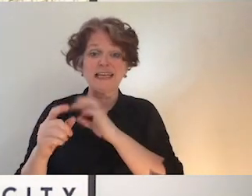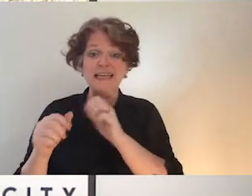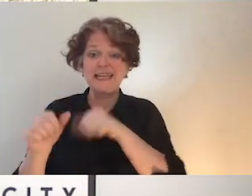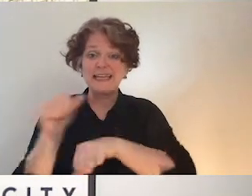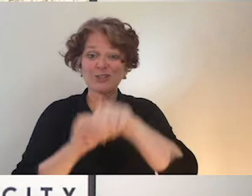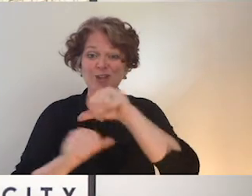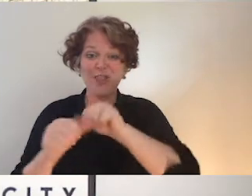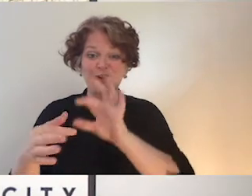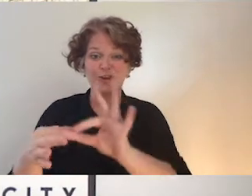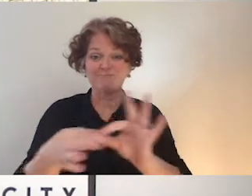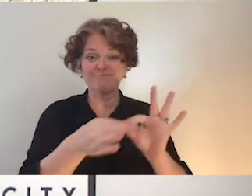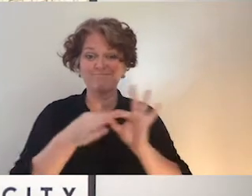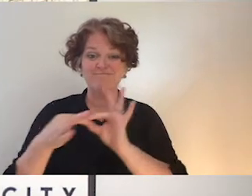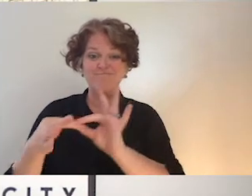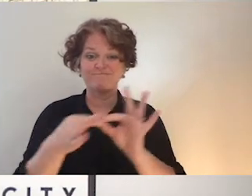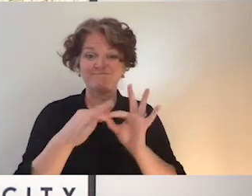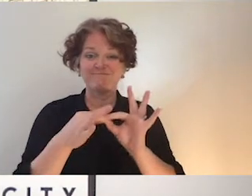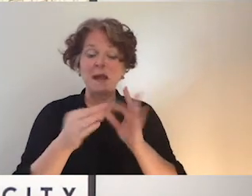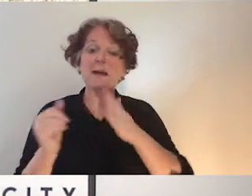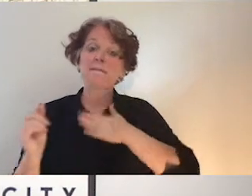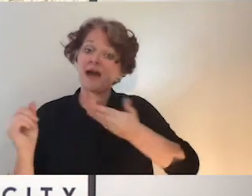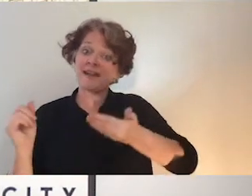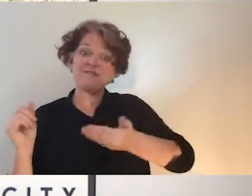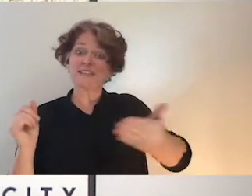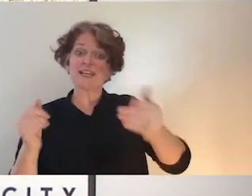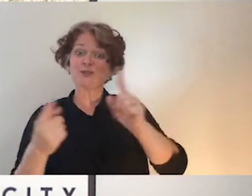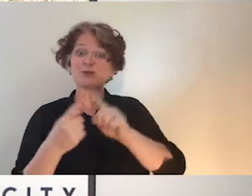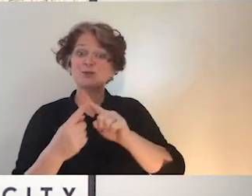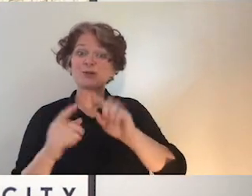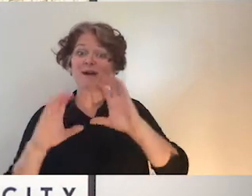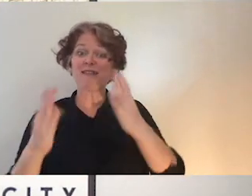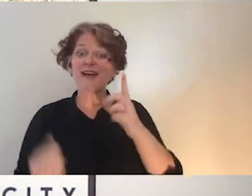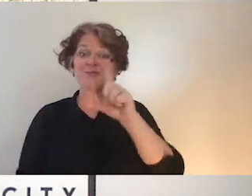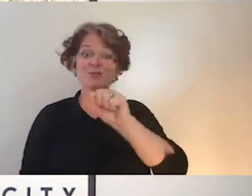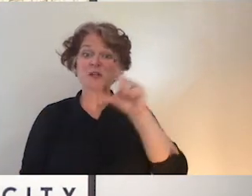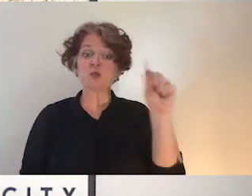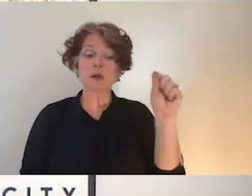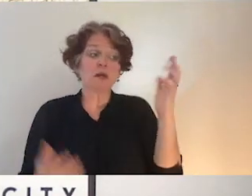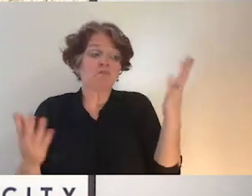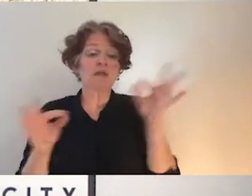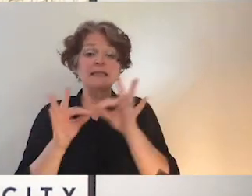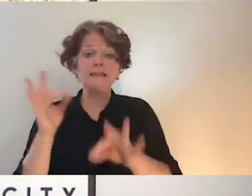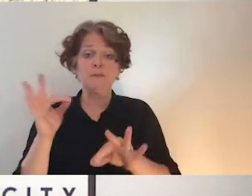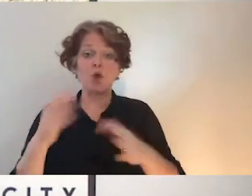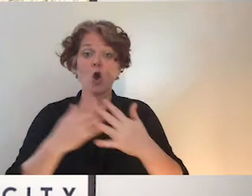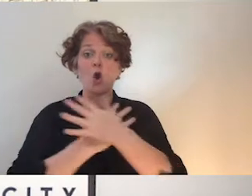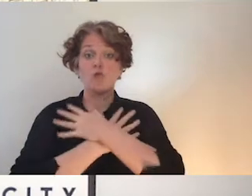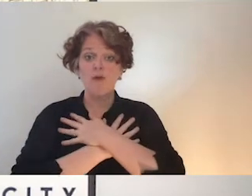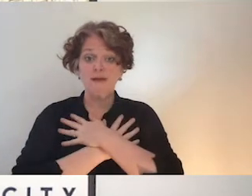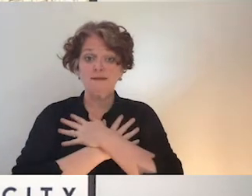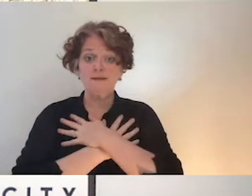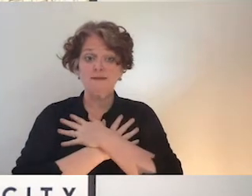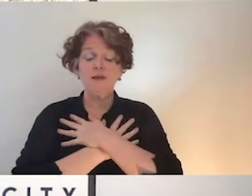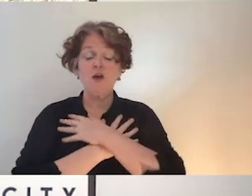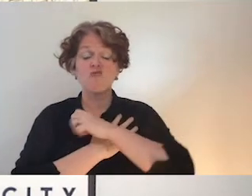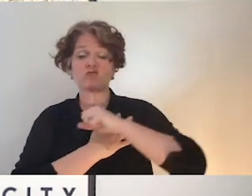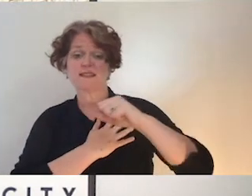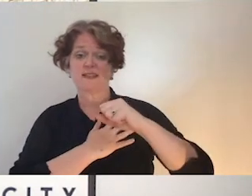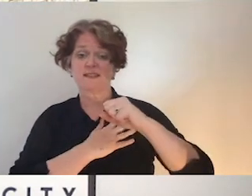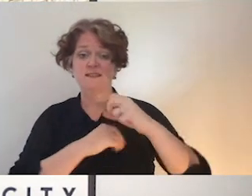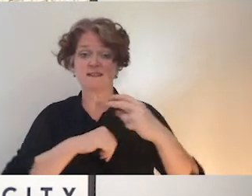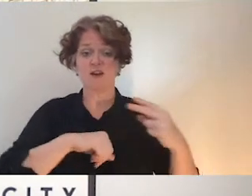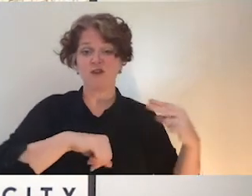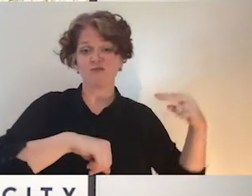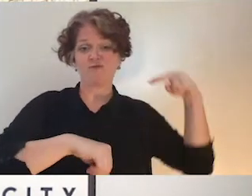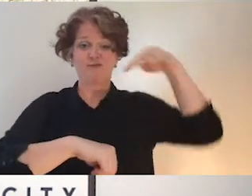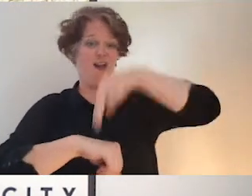other. My invitation to the graduating class of 2020 is simple. Rest, resist,